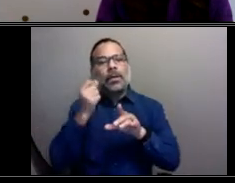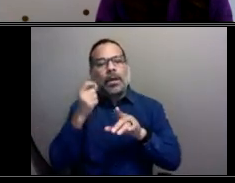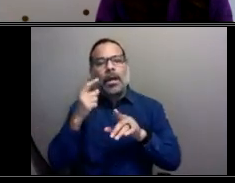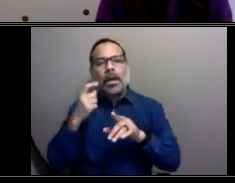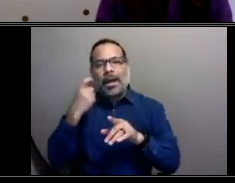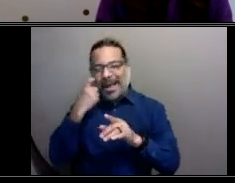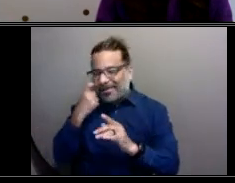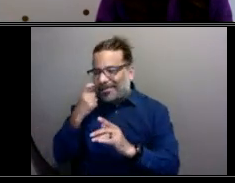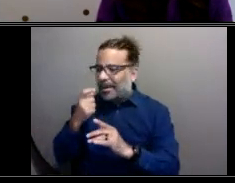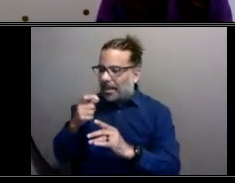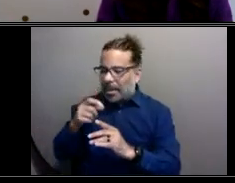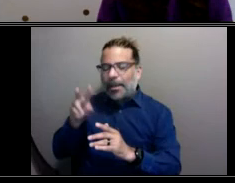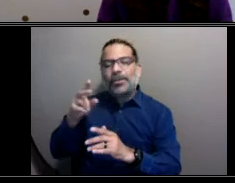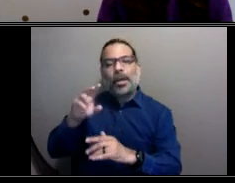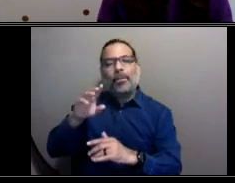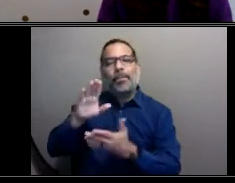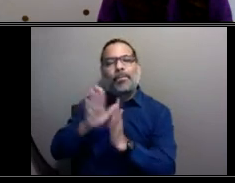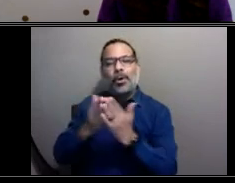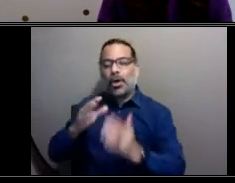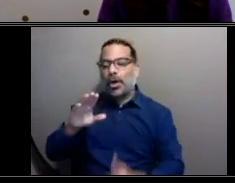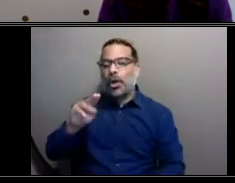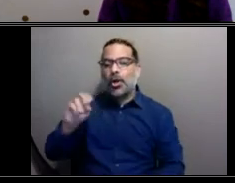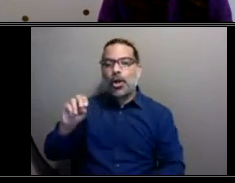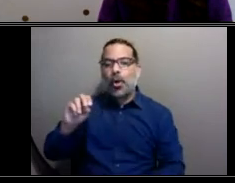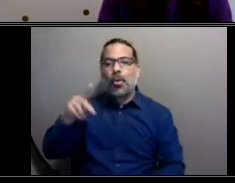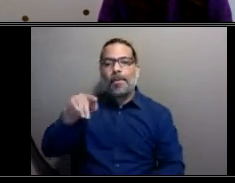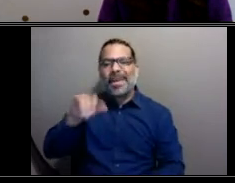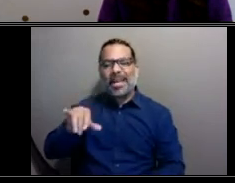No Pity by Joe Shapiro. It's 30 years old. It